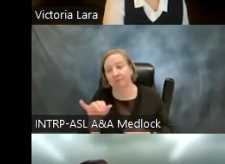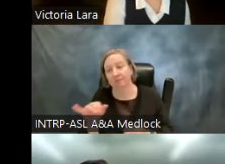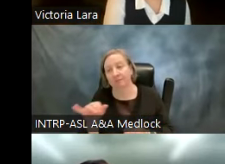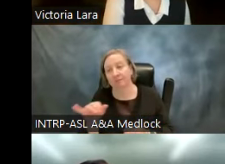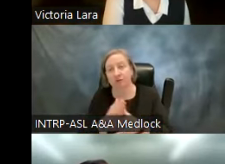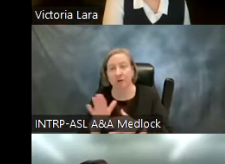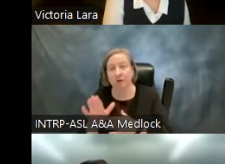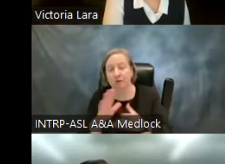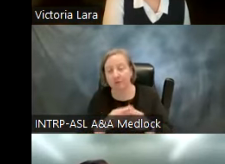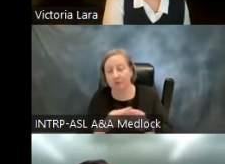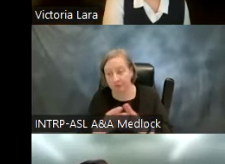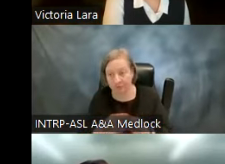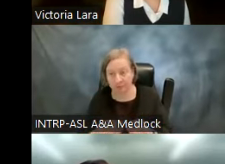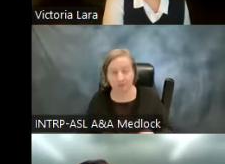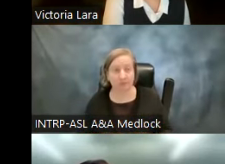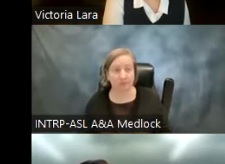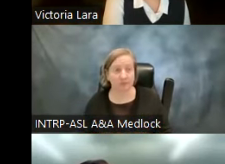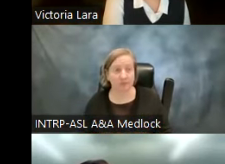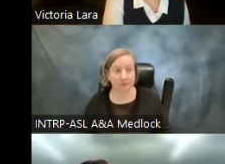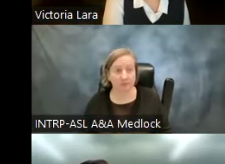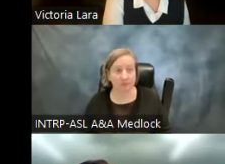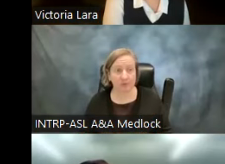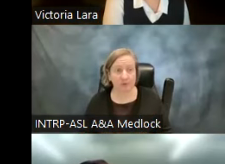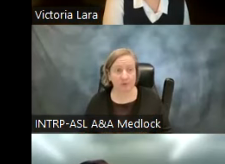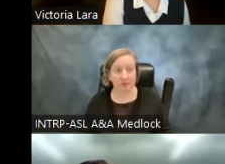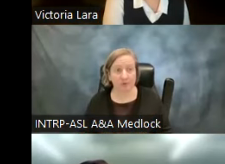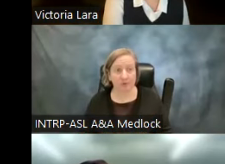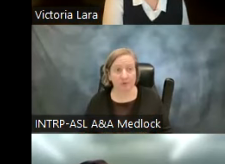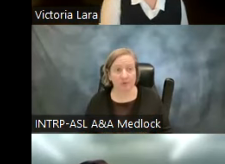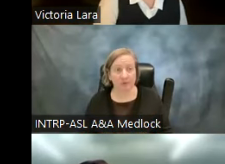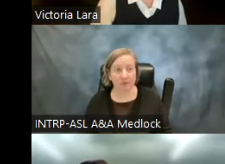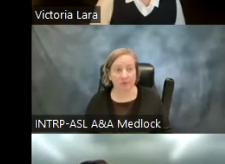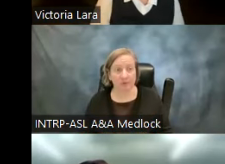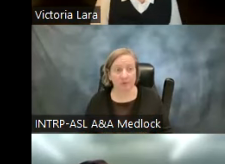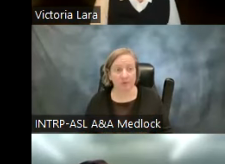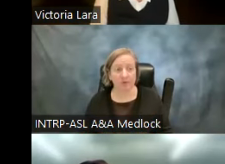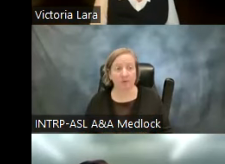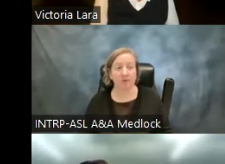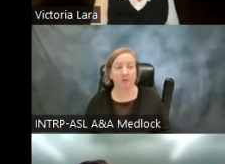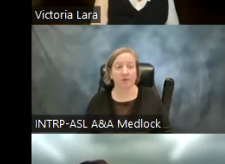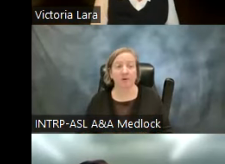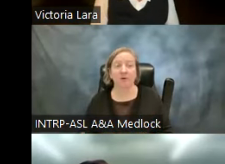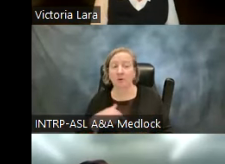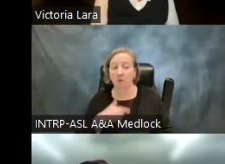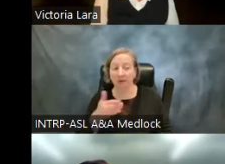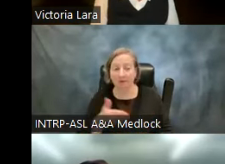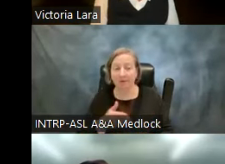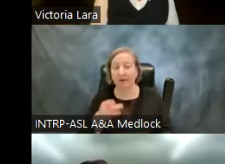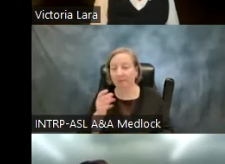their stories. And we invite the public to comment and participate.